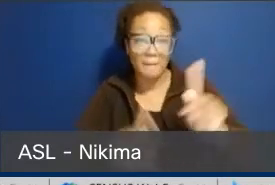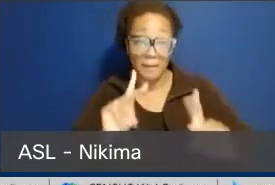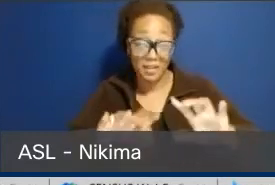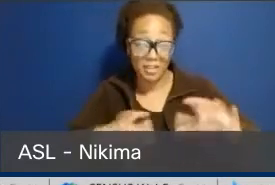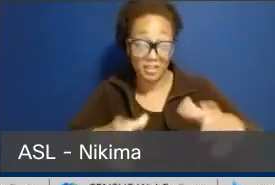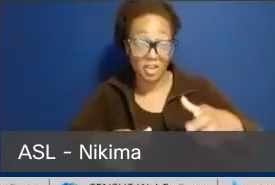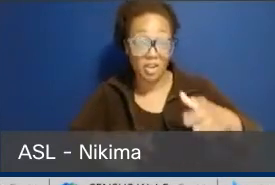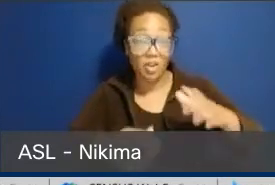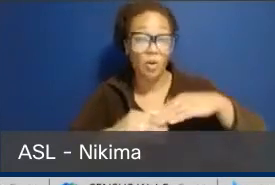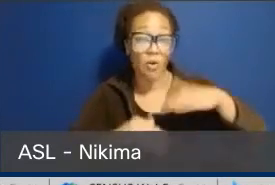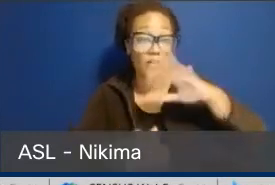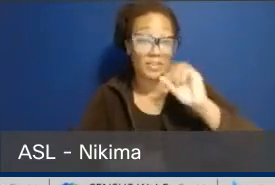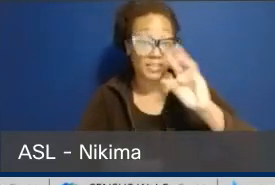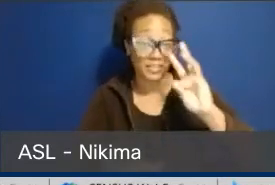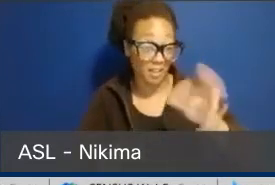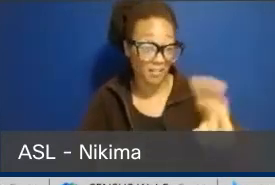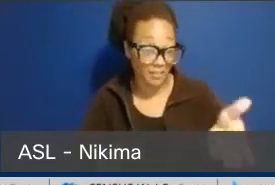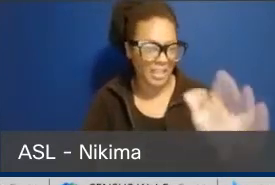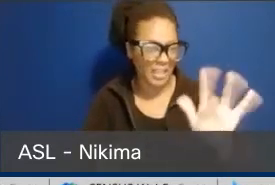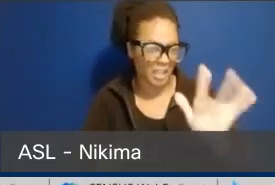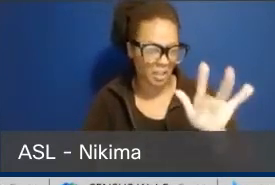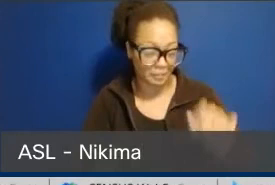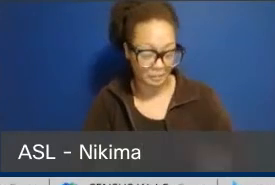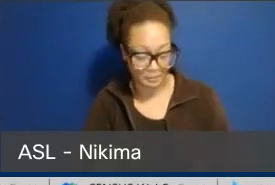click on that.